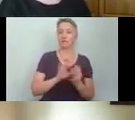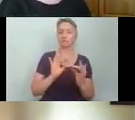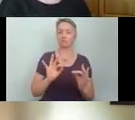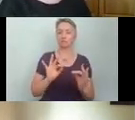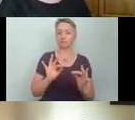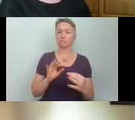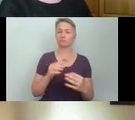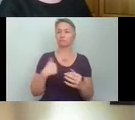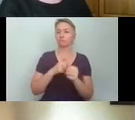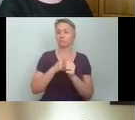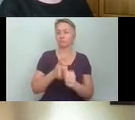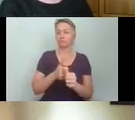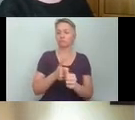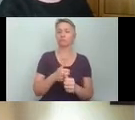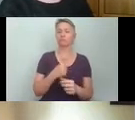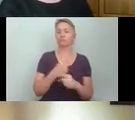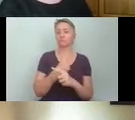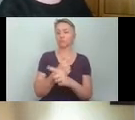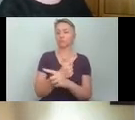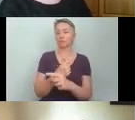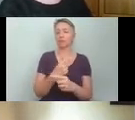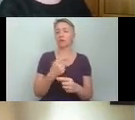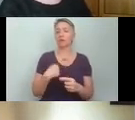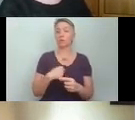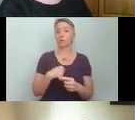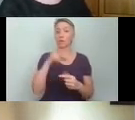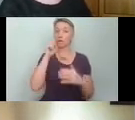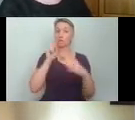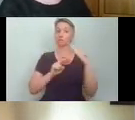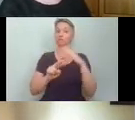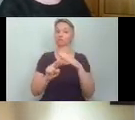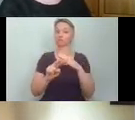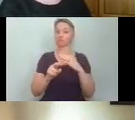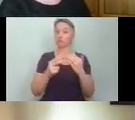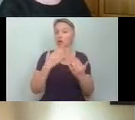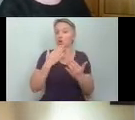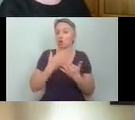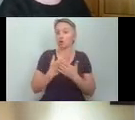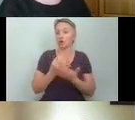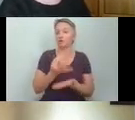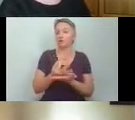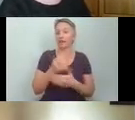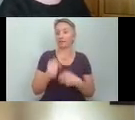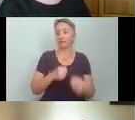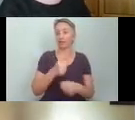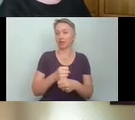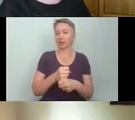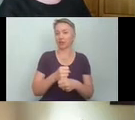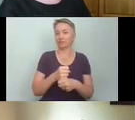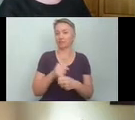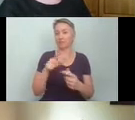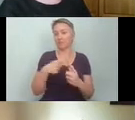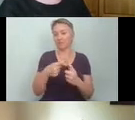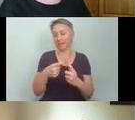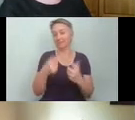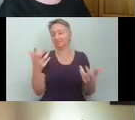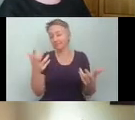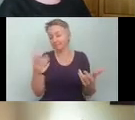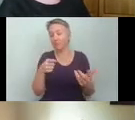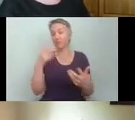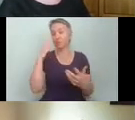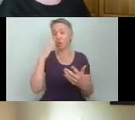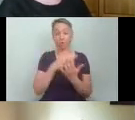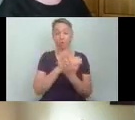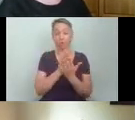We were going to have a very good financial year. But of course, as everyone knows, we hit